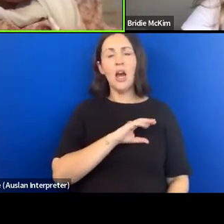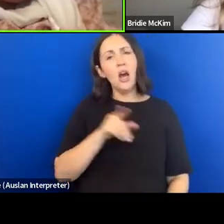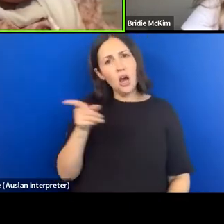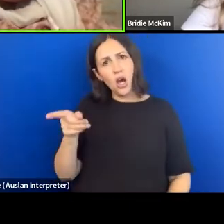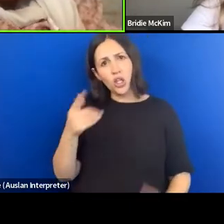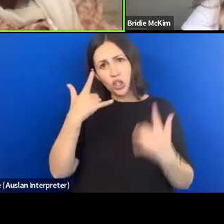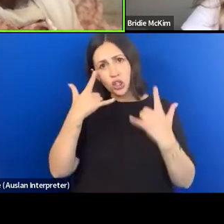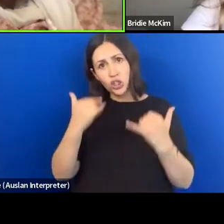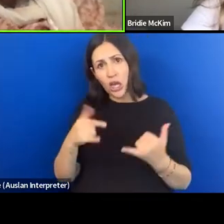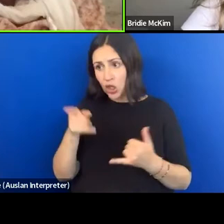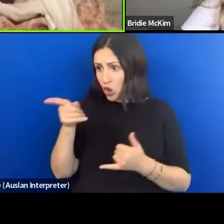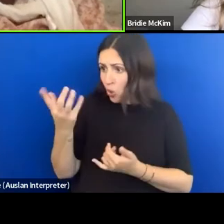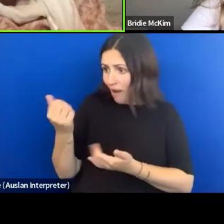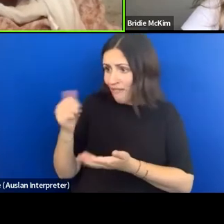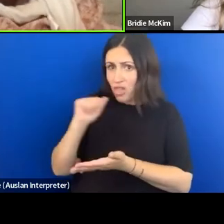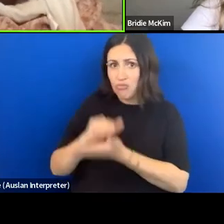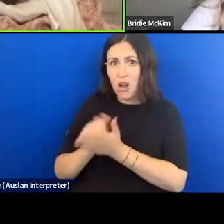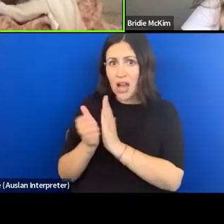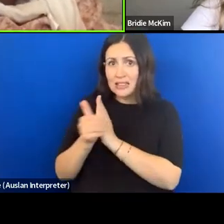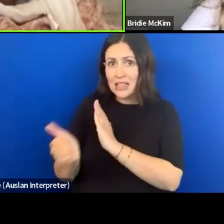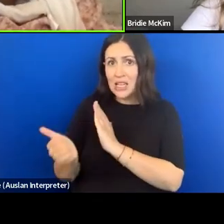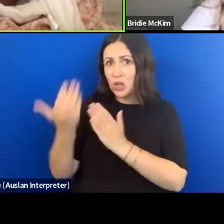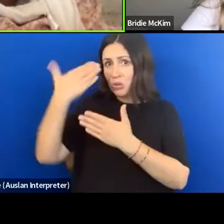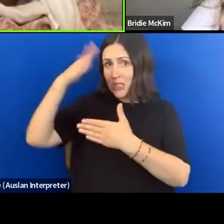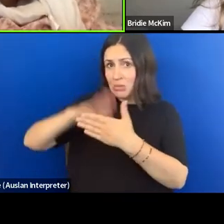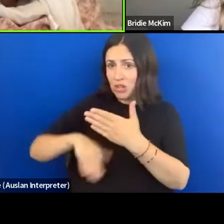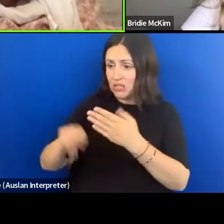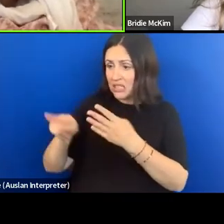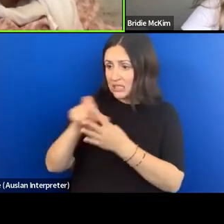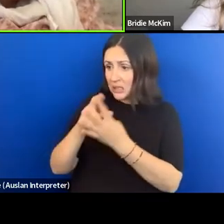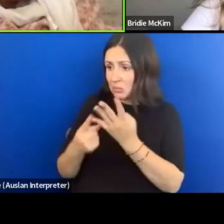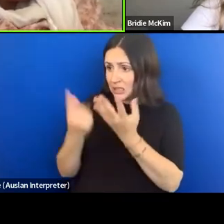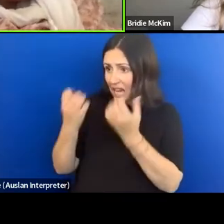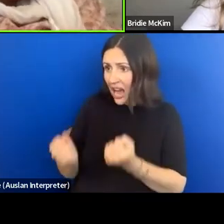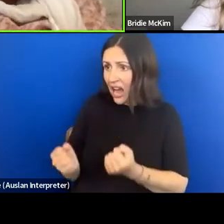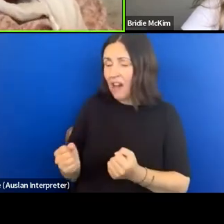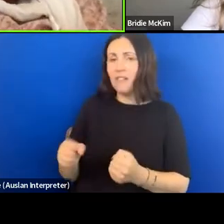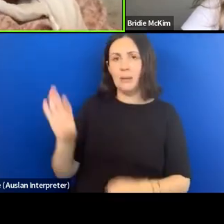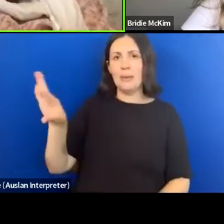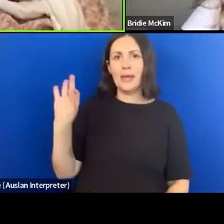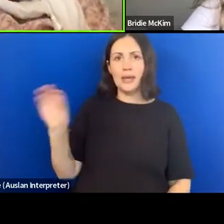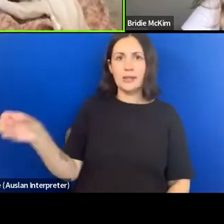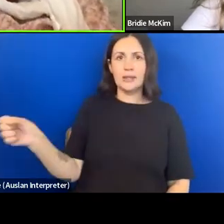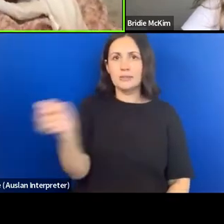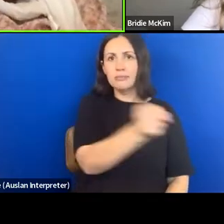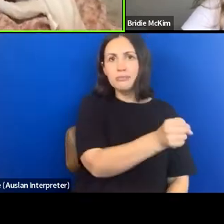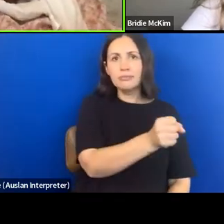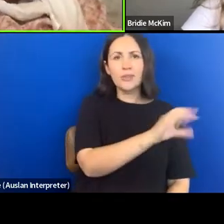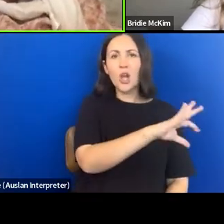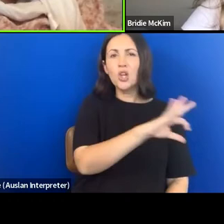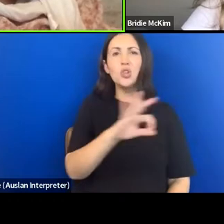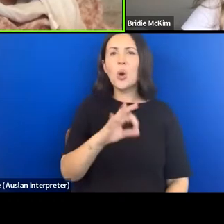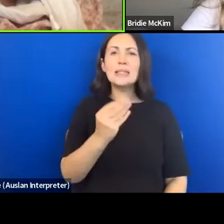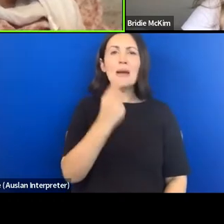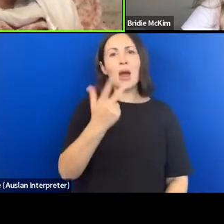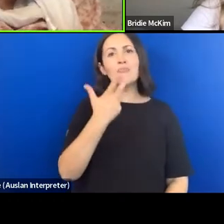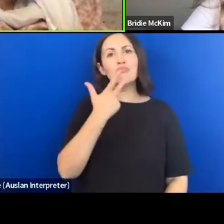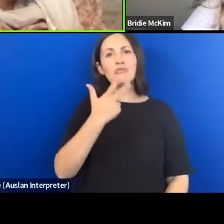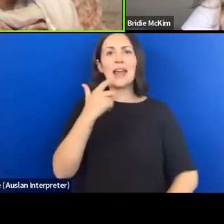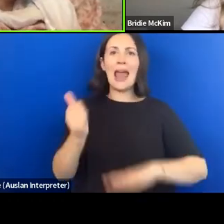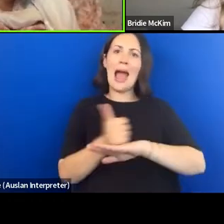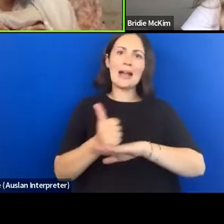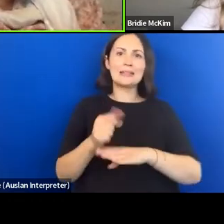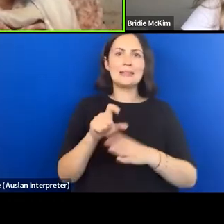lived experience of that is cast in that role. And those are just